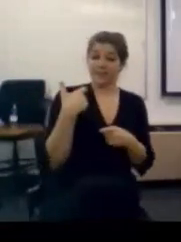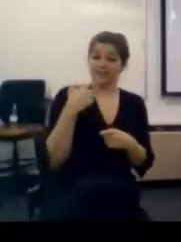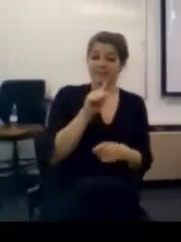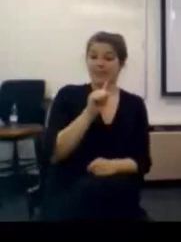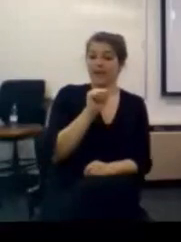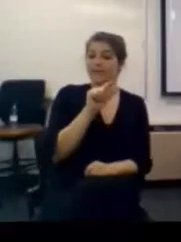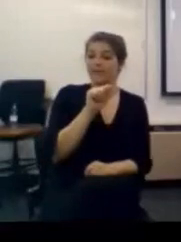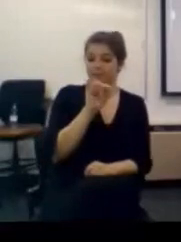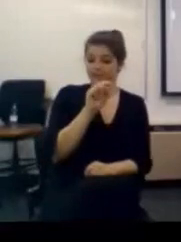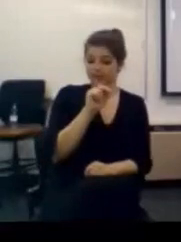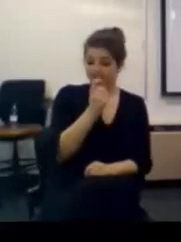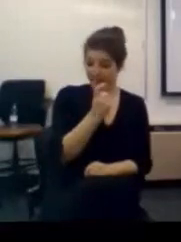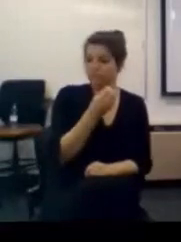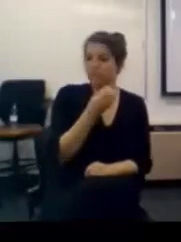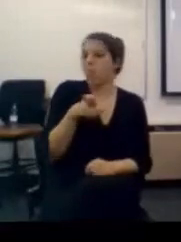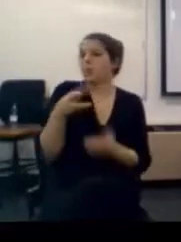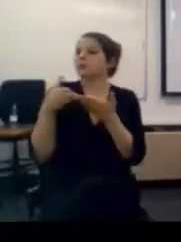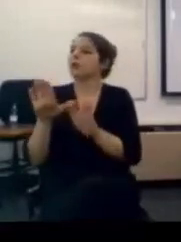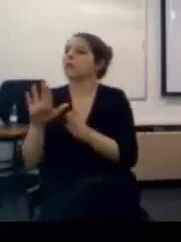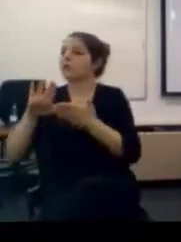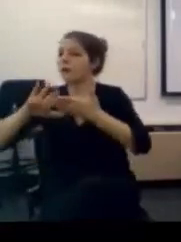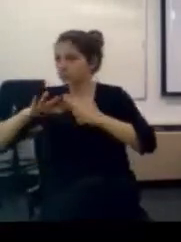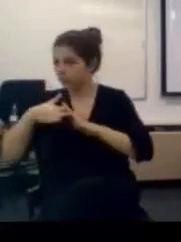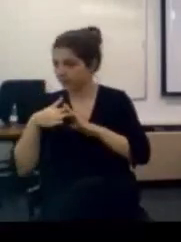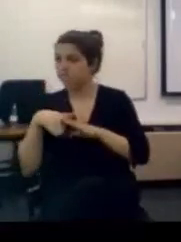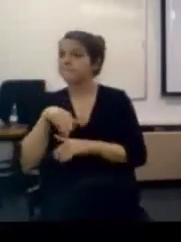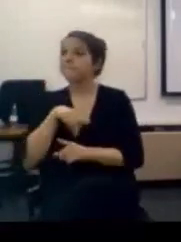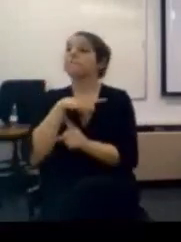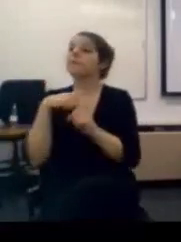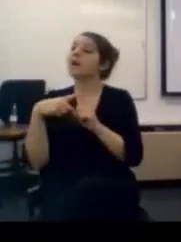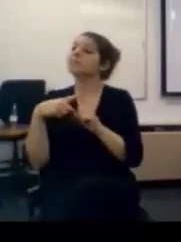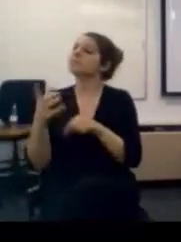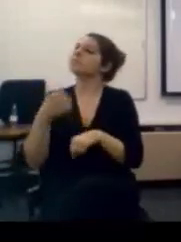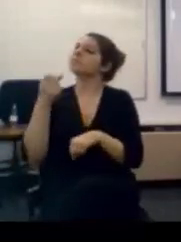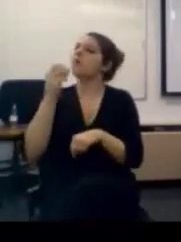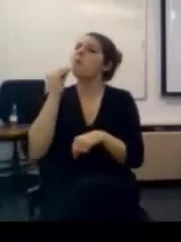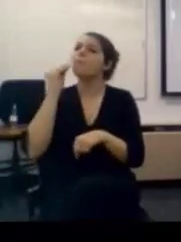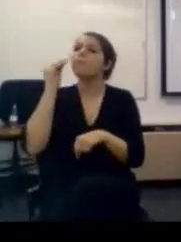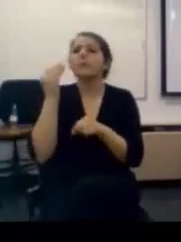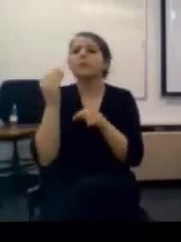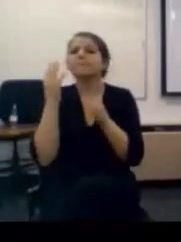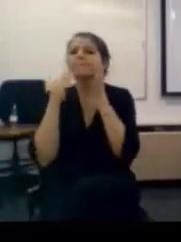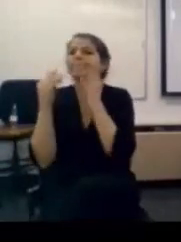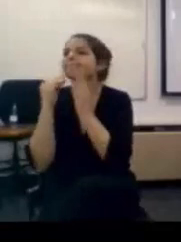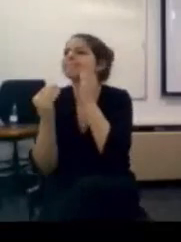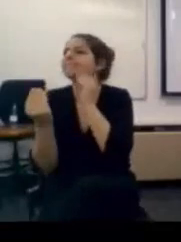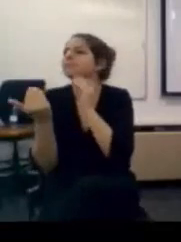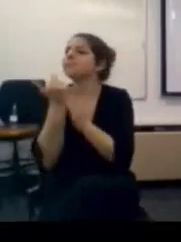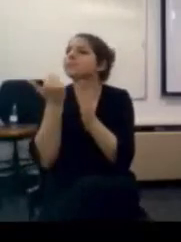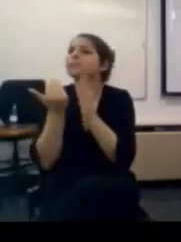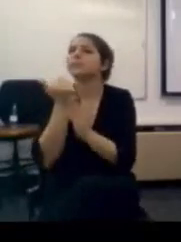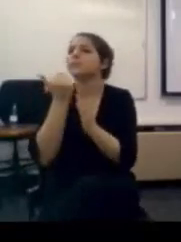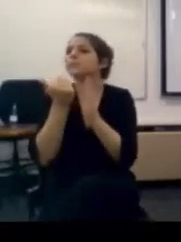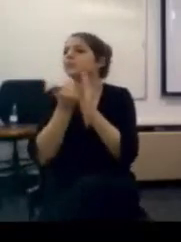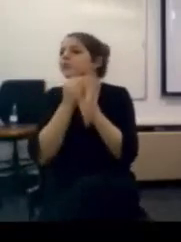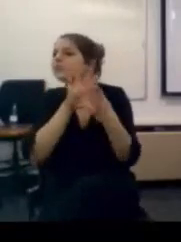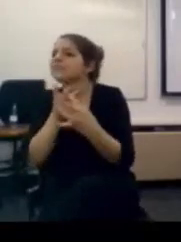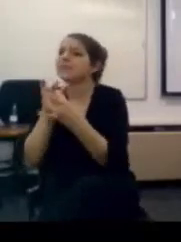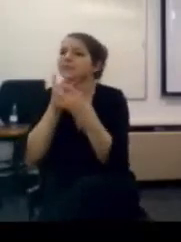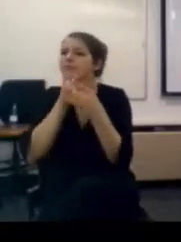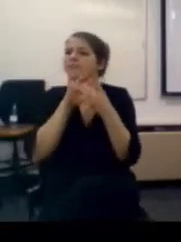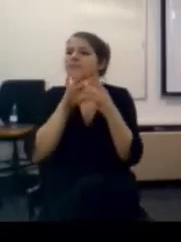Latinx or general community, and take home new